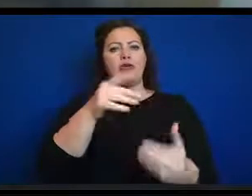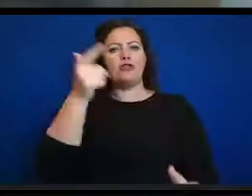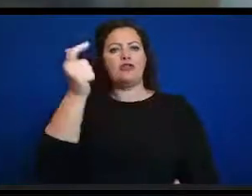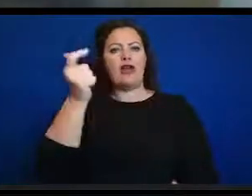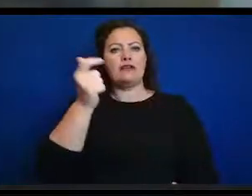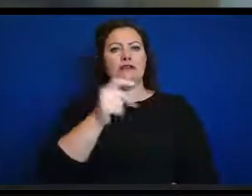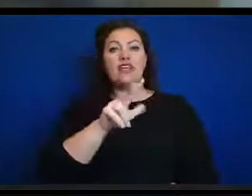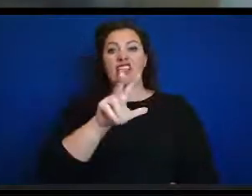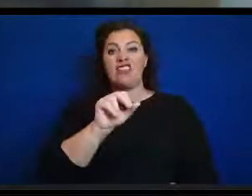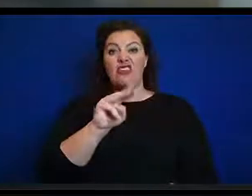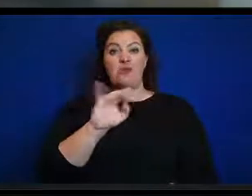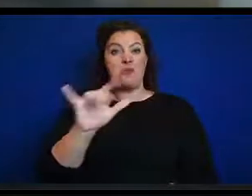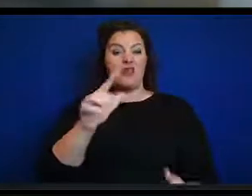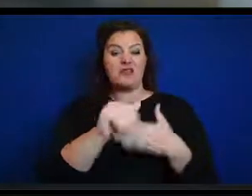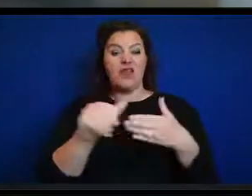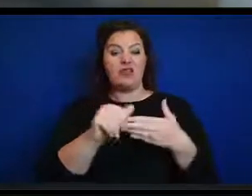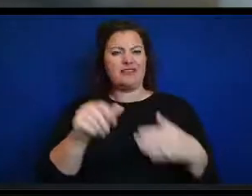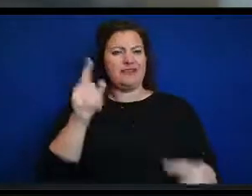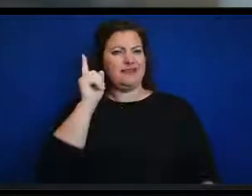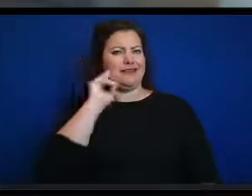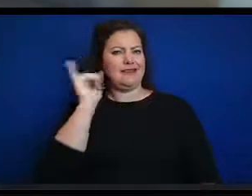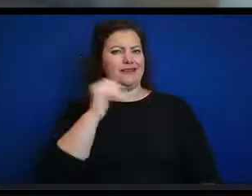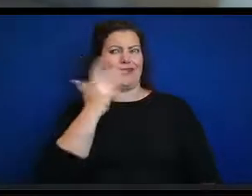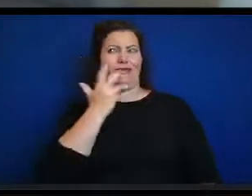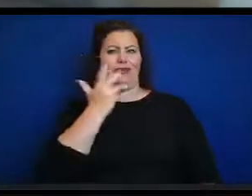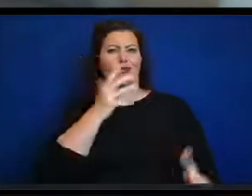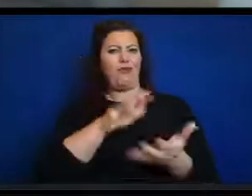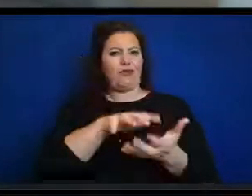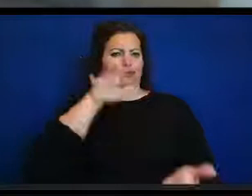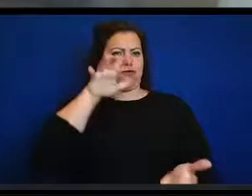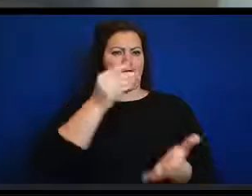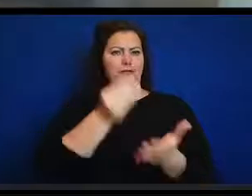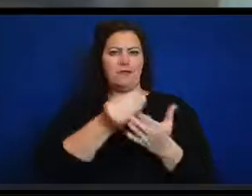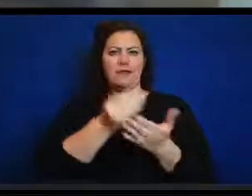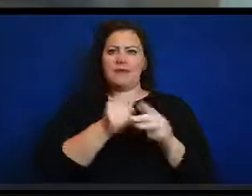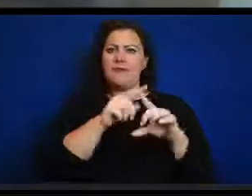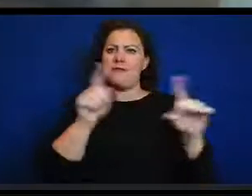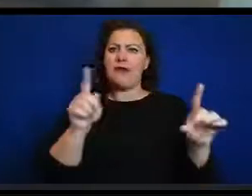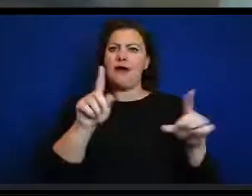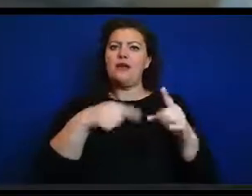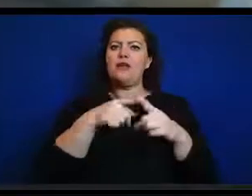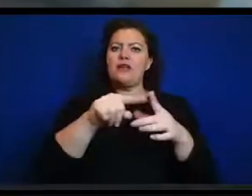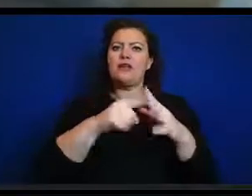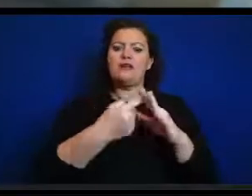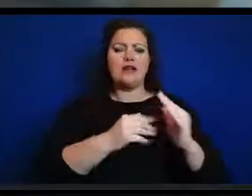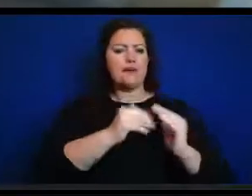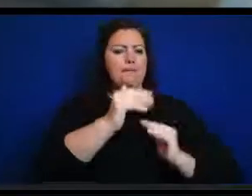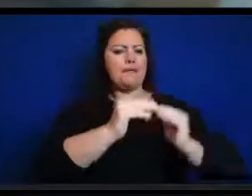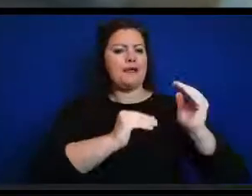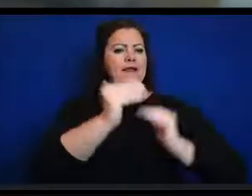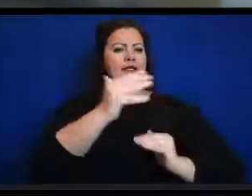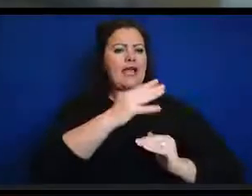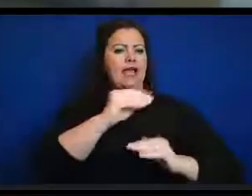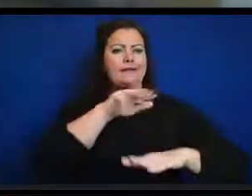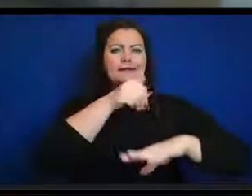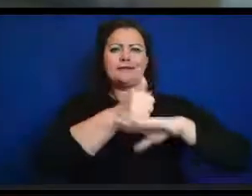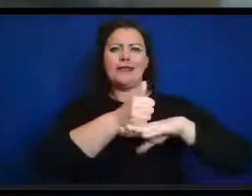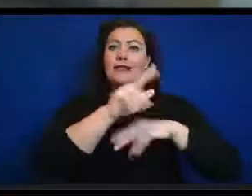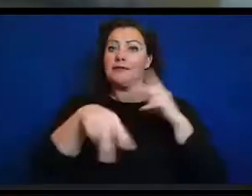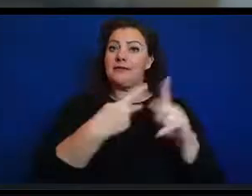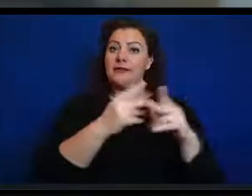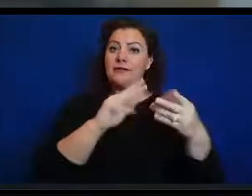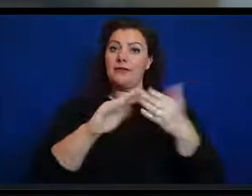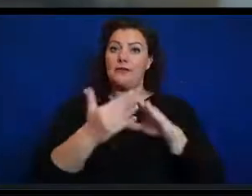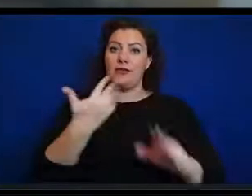money. But when you start building and putting together the kind of communities that we need,